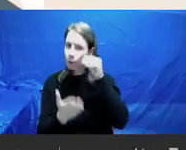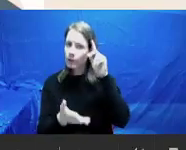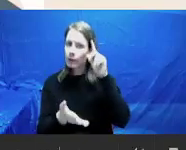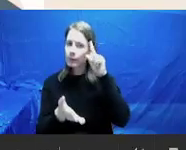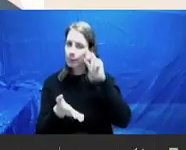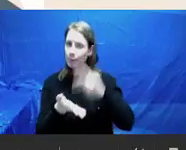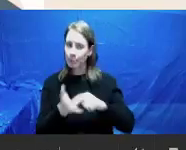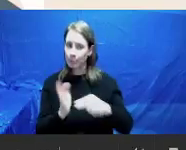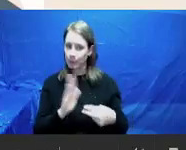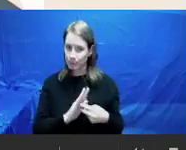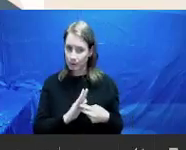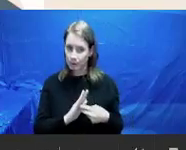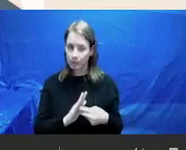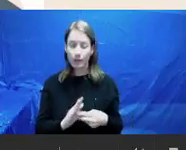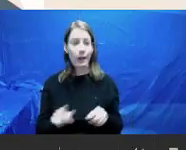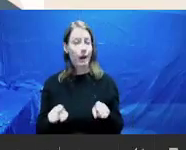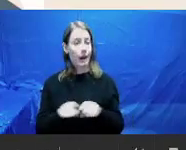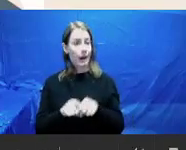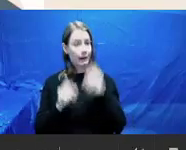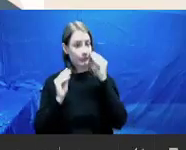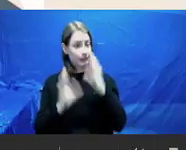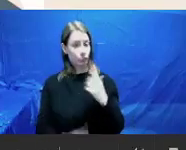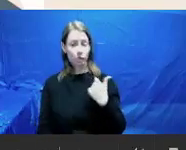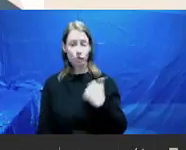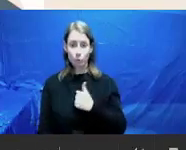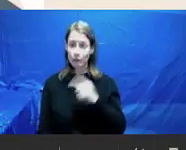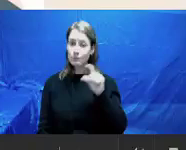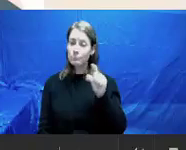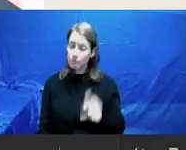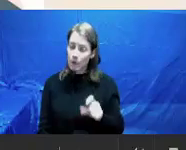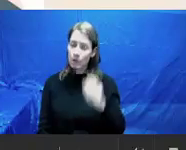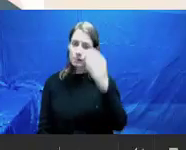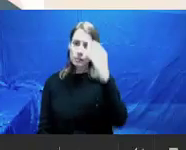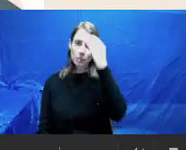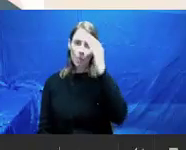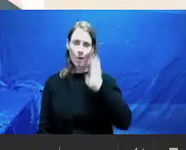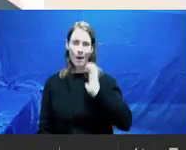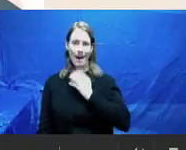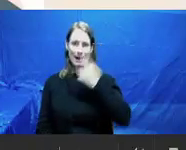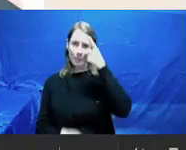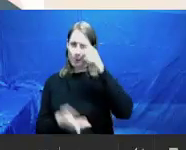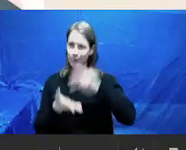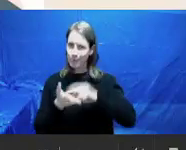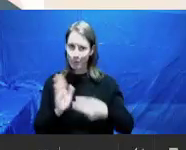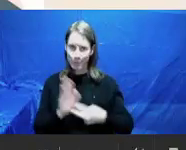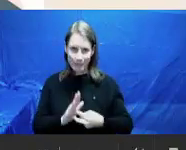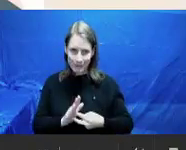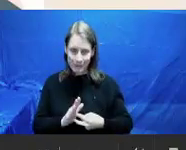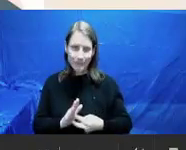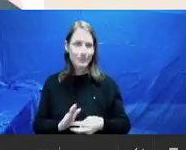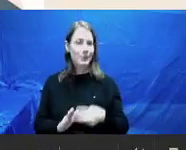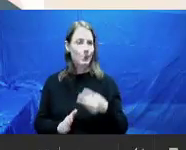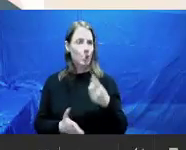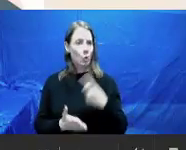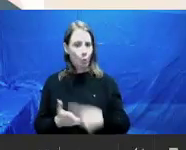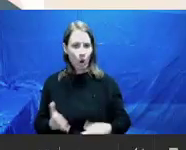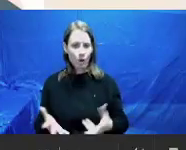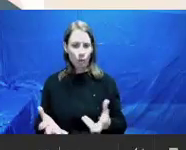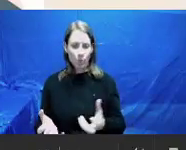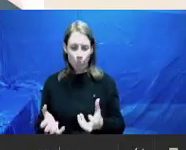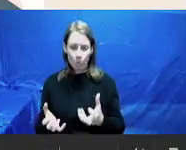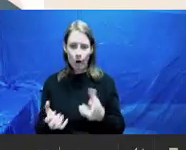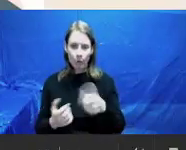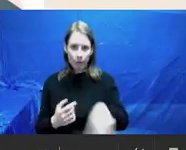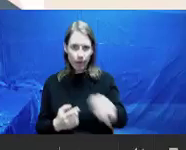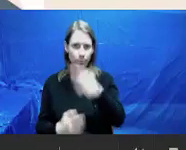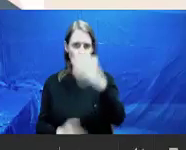we must know what our purpose for teaching is, what we want students to learn, and what our purpose for putting that particular text in